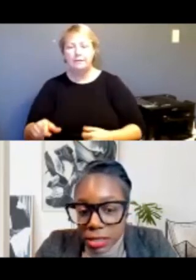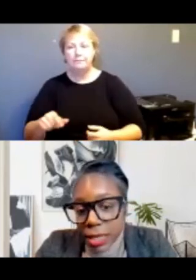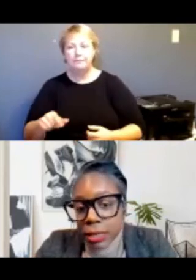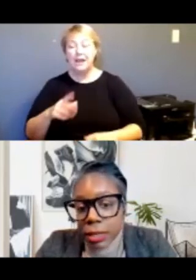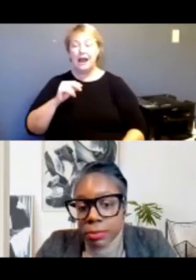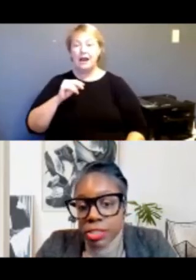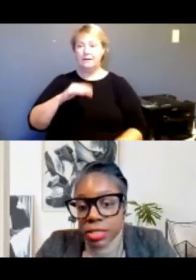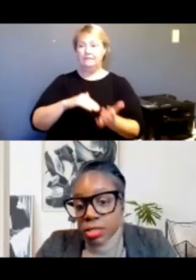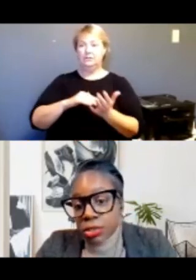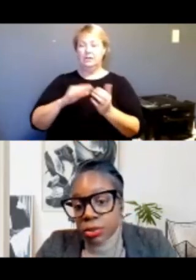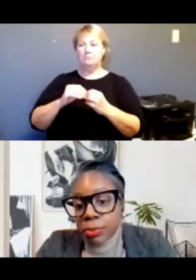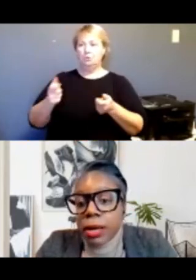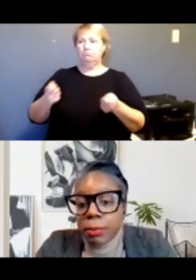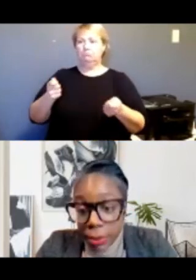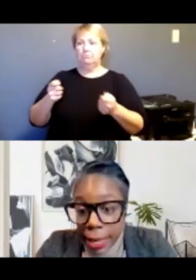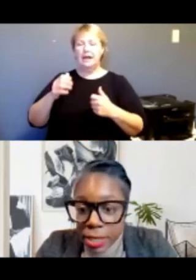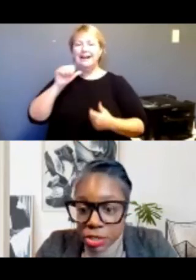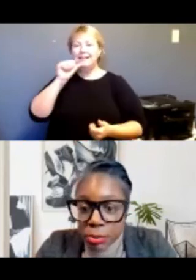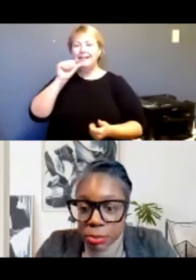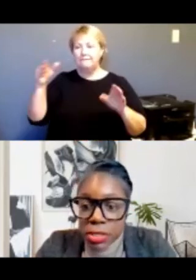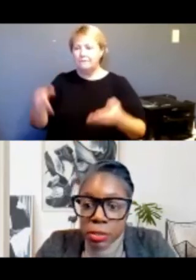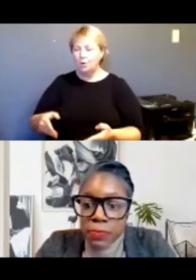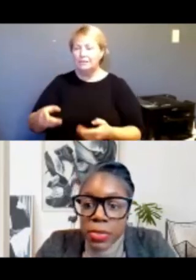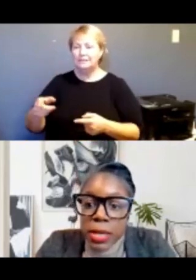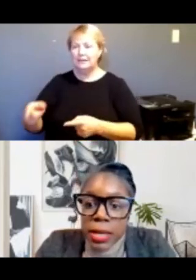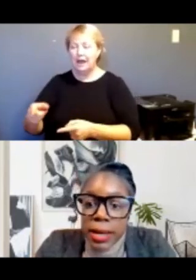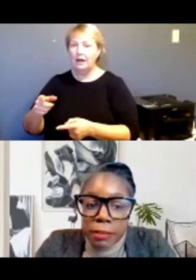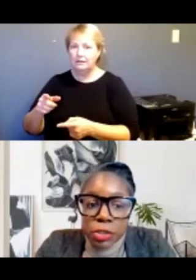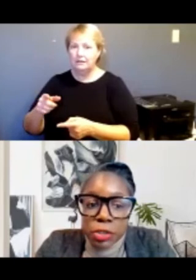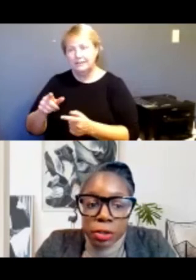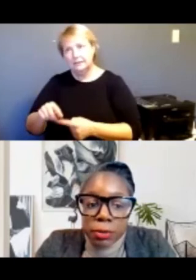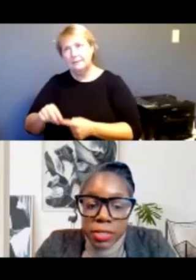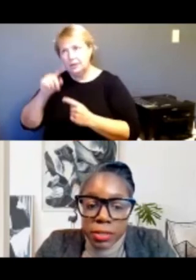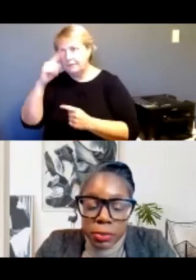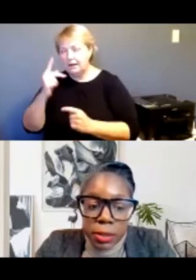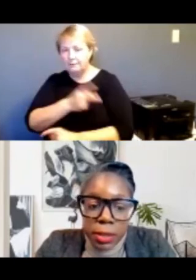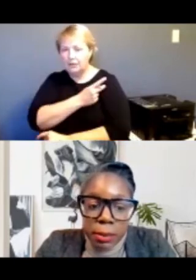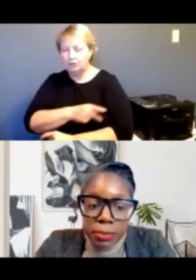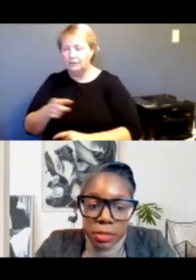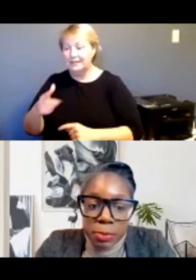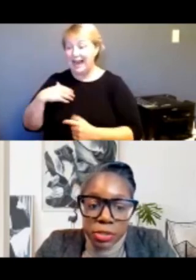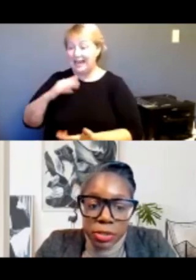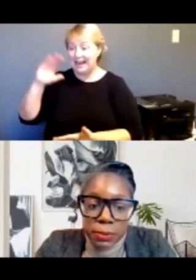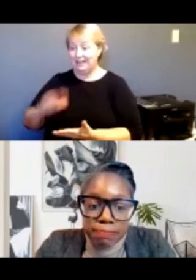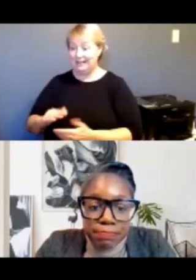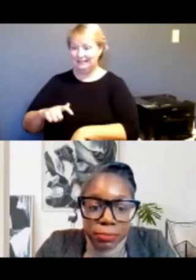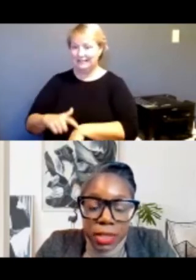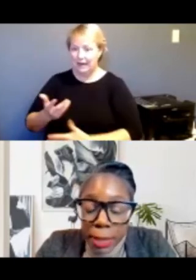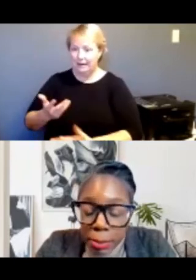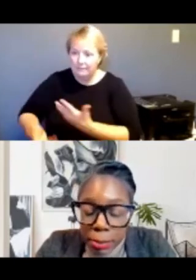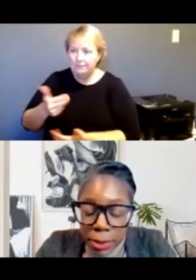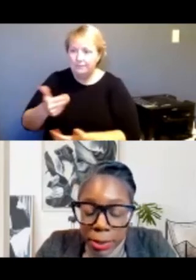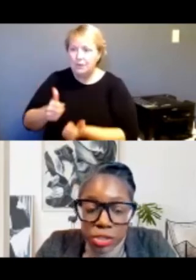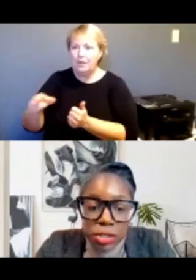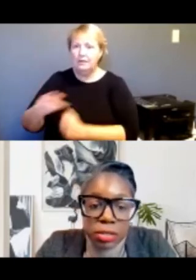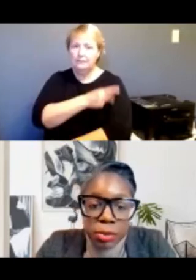and less patient-centered with Black patients in particular, and have shorter visits with these patients.